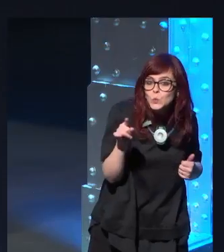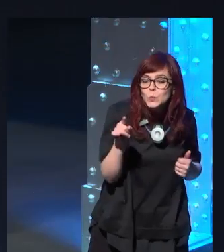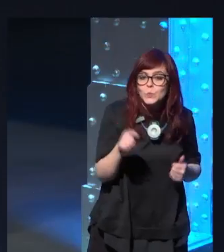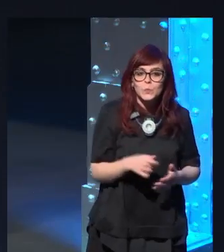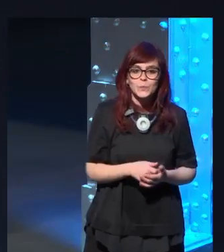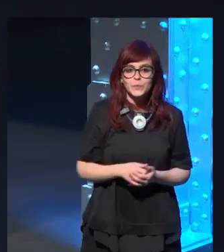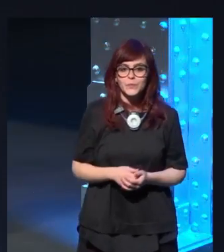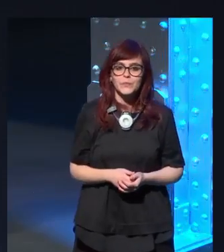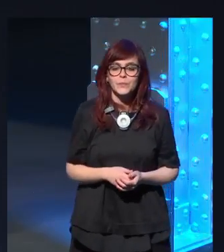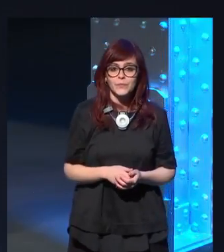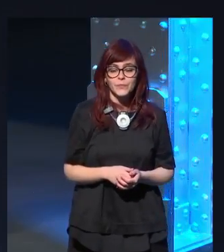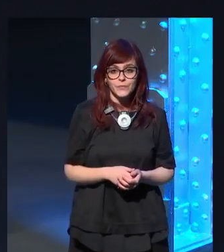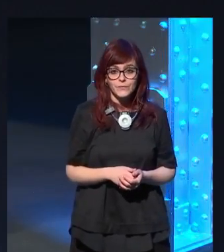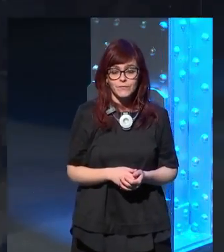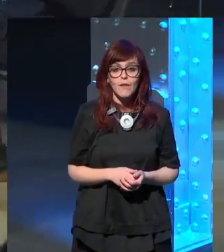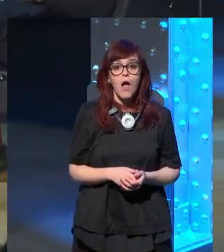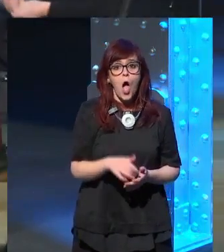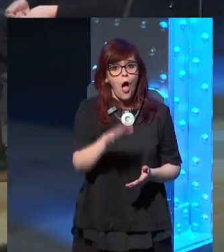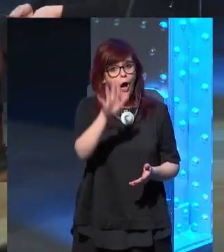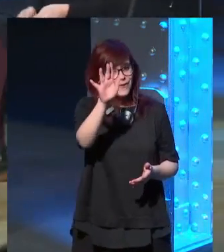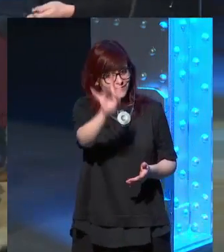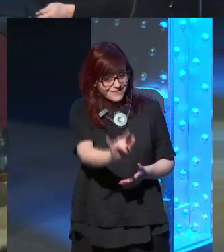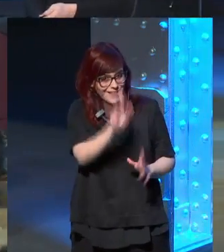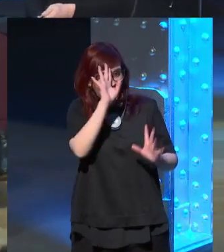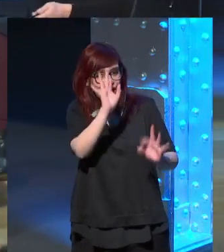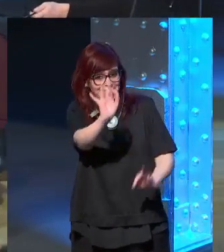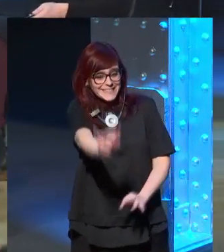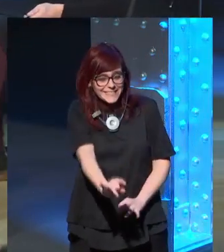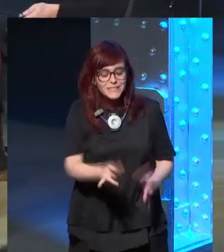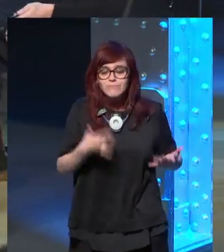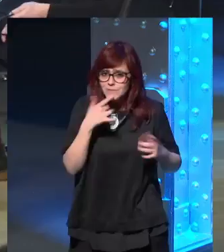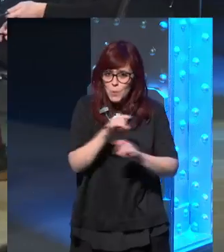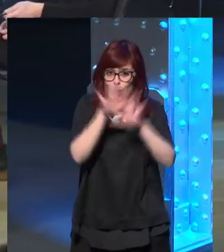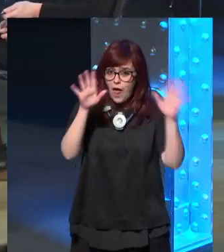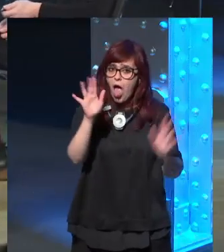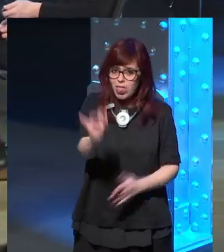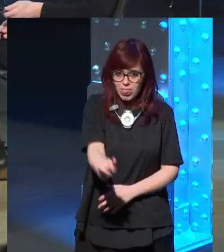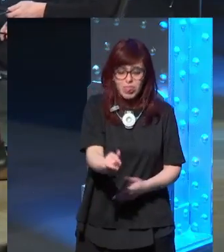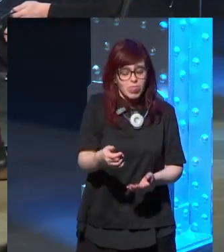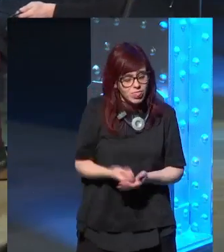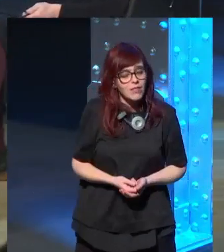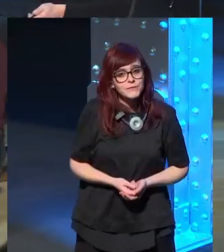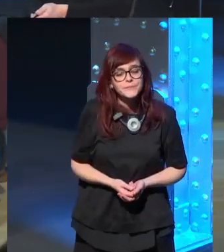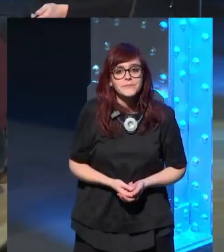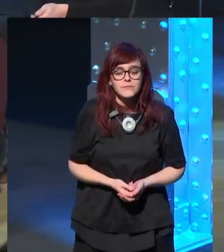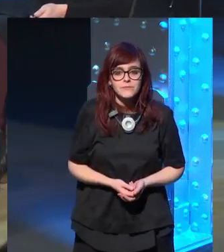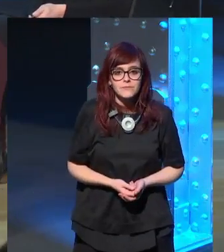predispose people to happiness? Really? I mean, there are no human